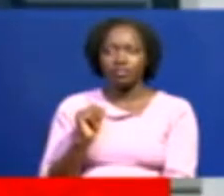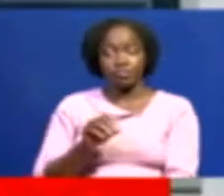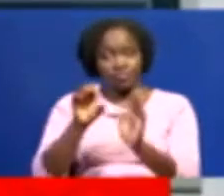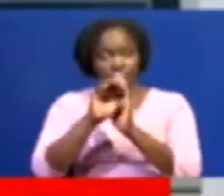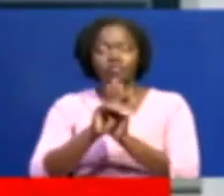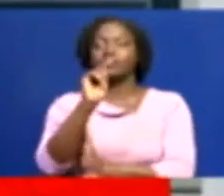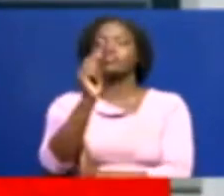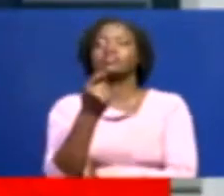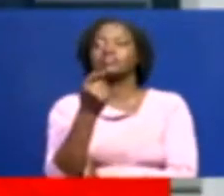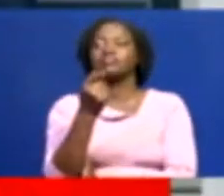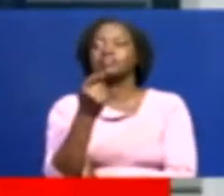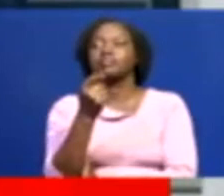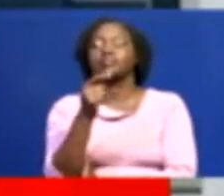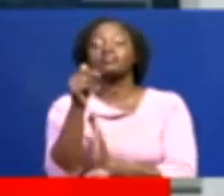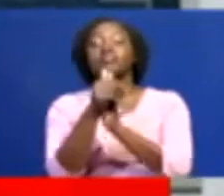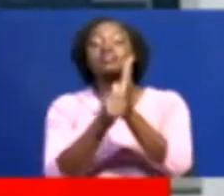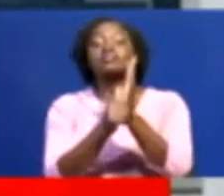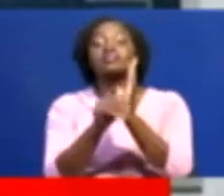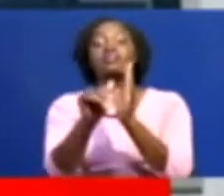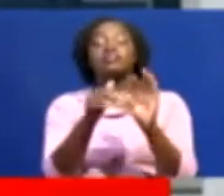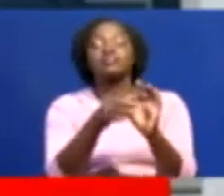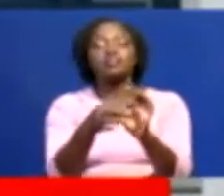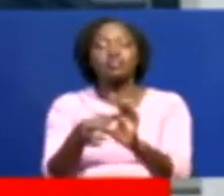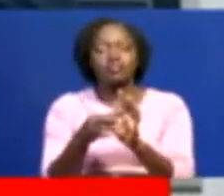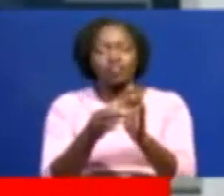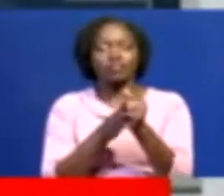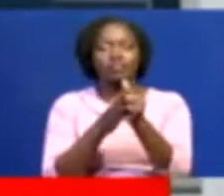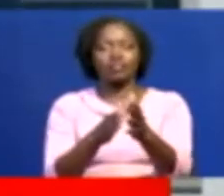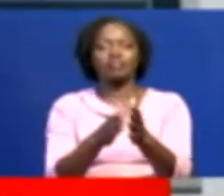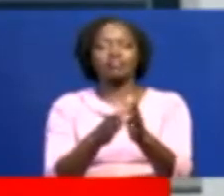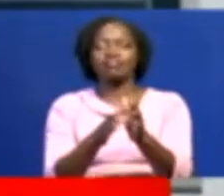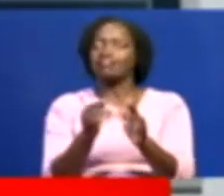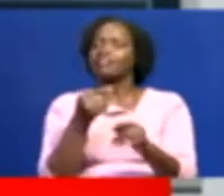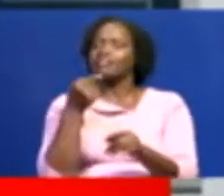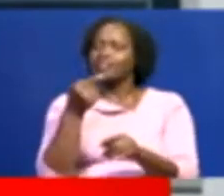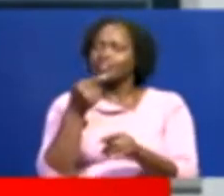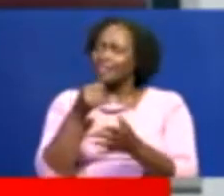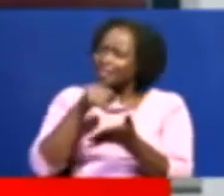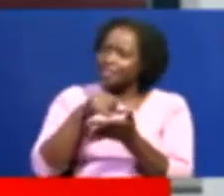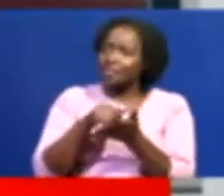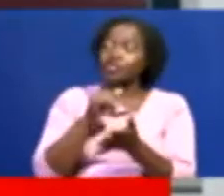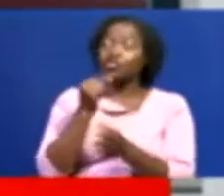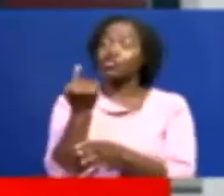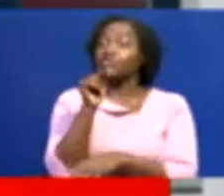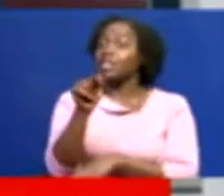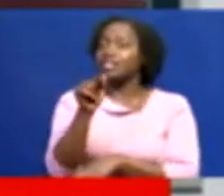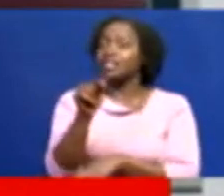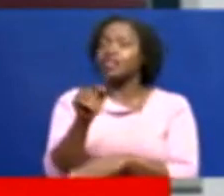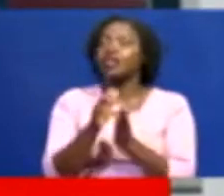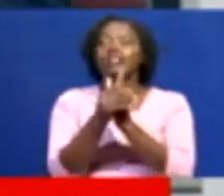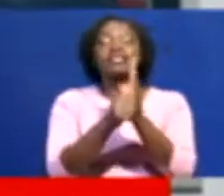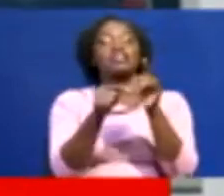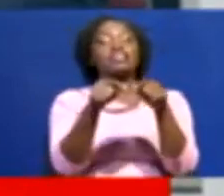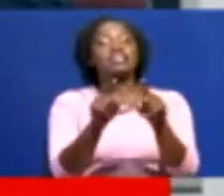Constitution of Kenya. That is the article that the Azimio leaders have been alluding to. But not just that, in terms of the article